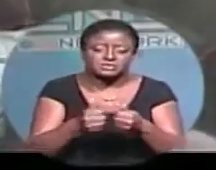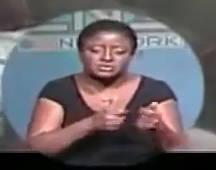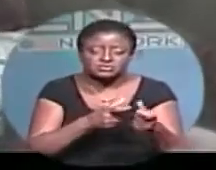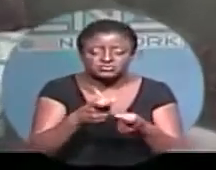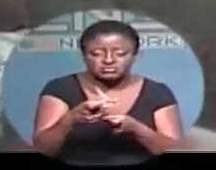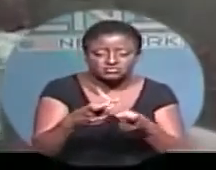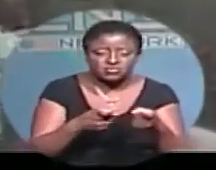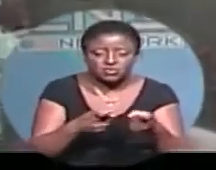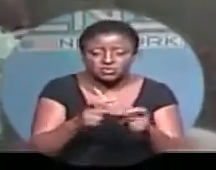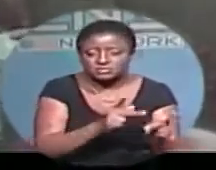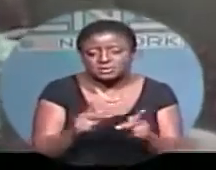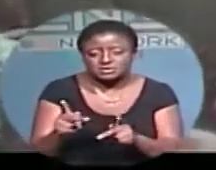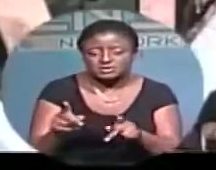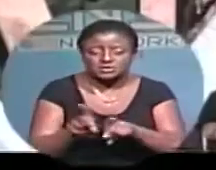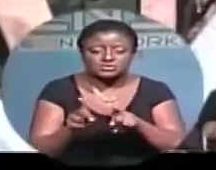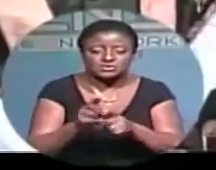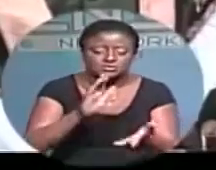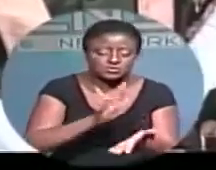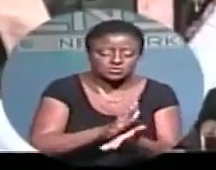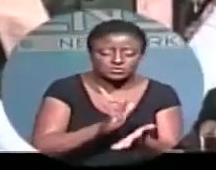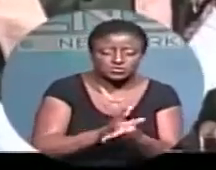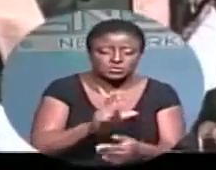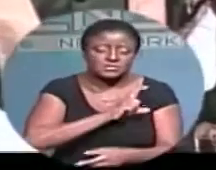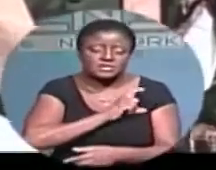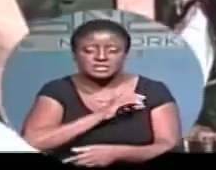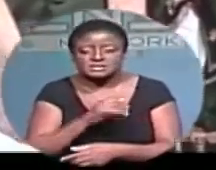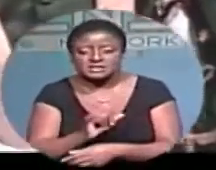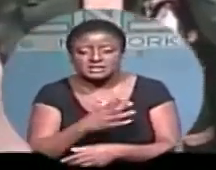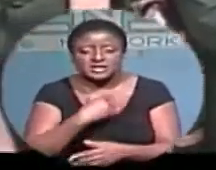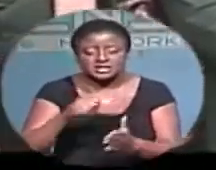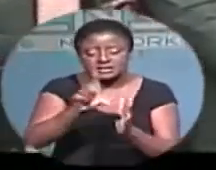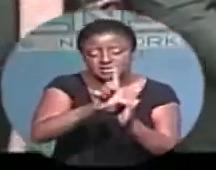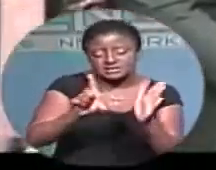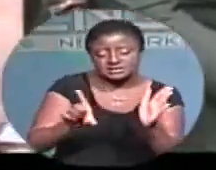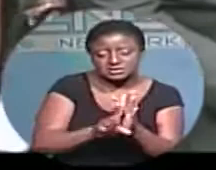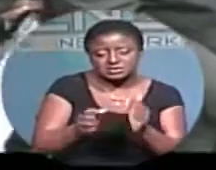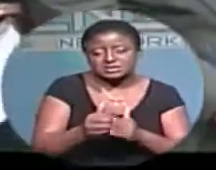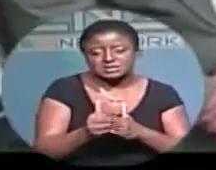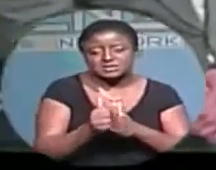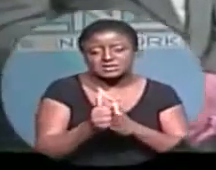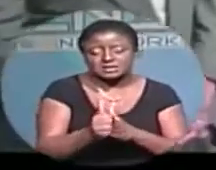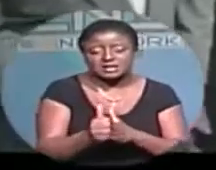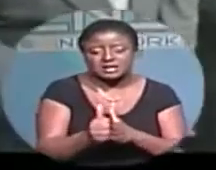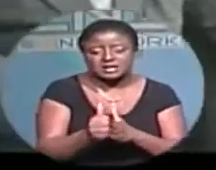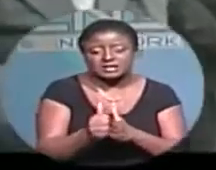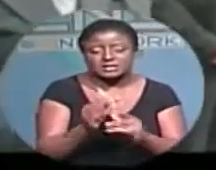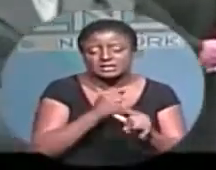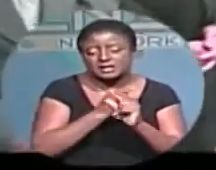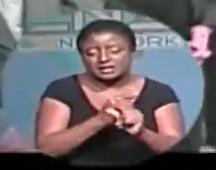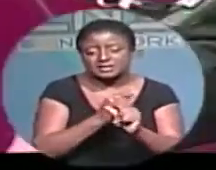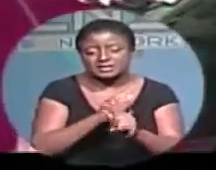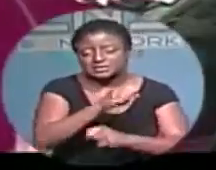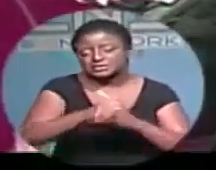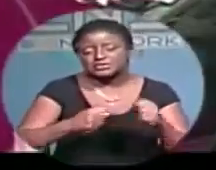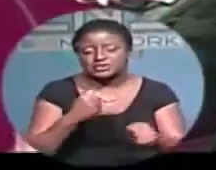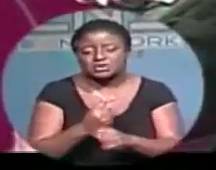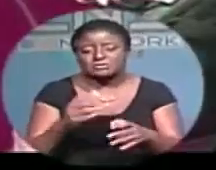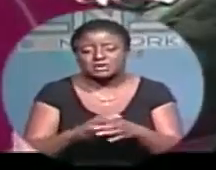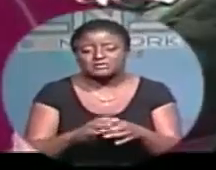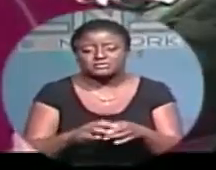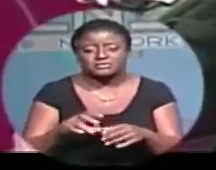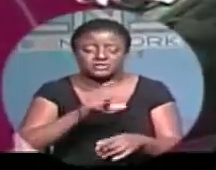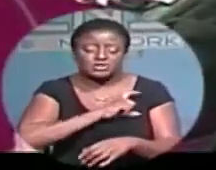school policing will be reintroduced and the legislation guiding the term of the police commissioner repealed. My government will move for